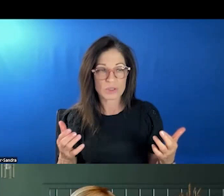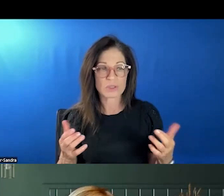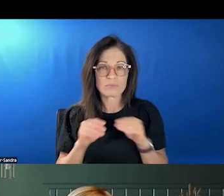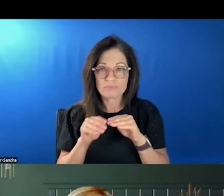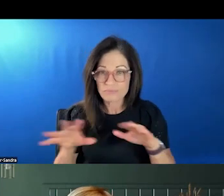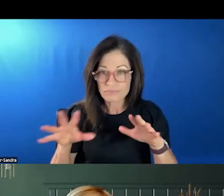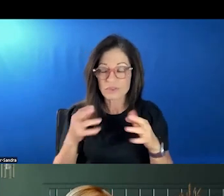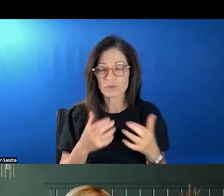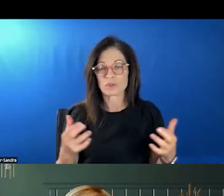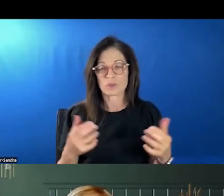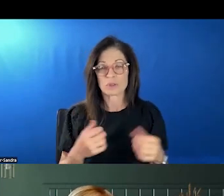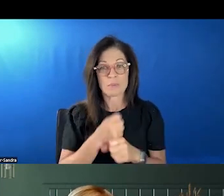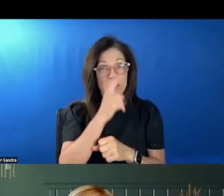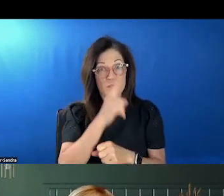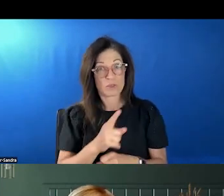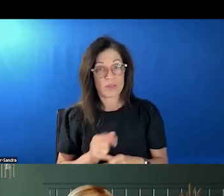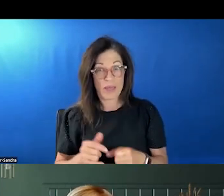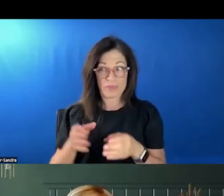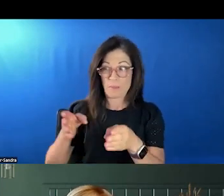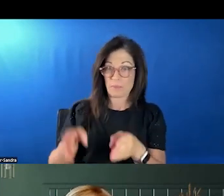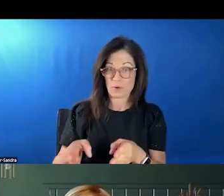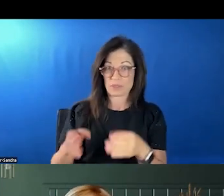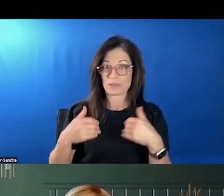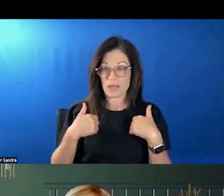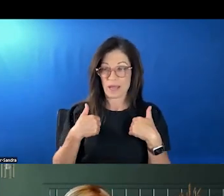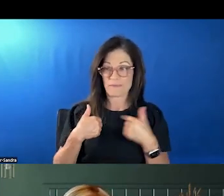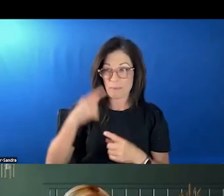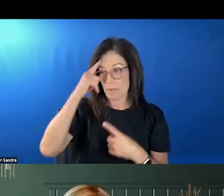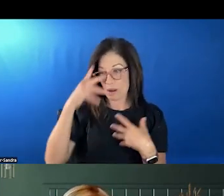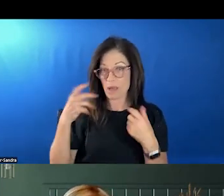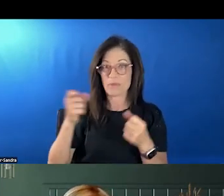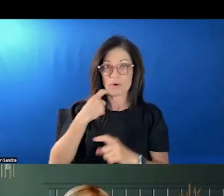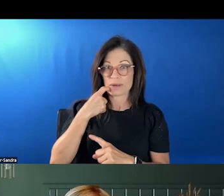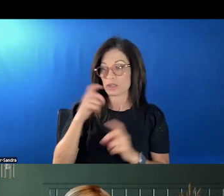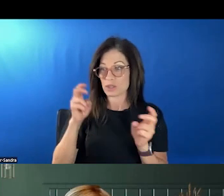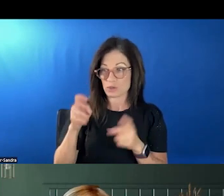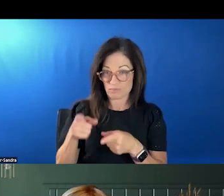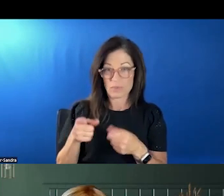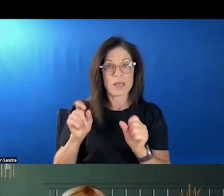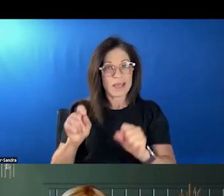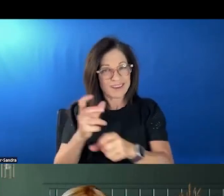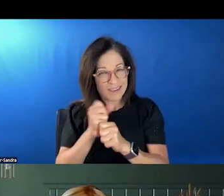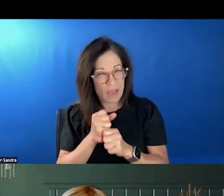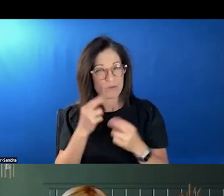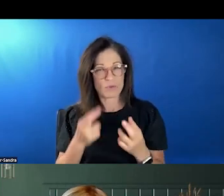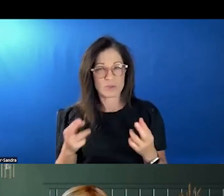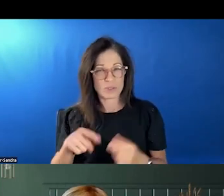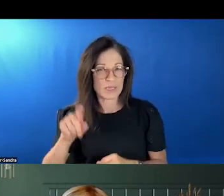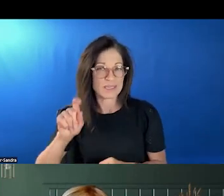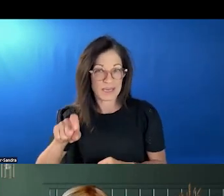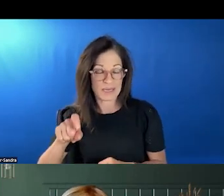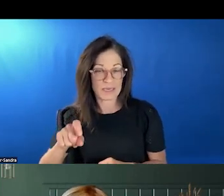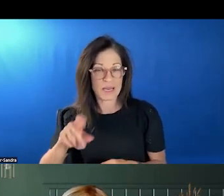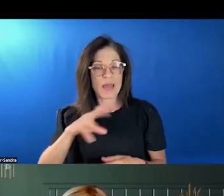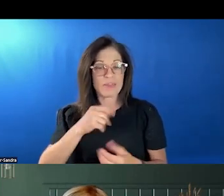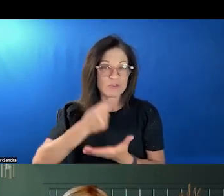make certain that persons who have mental health and addiction issues are able to get the resources that they need and the treatment